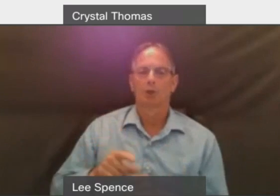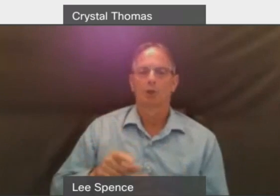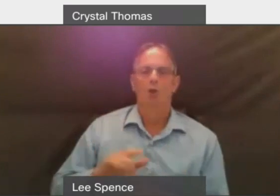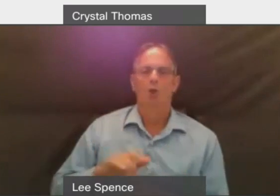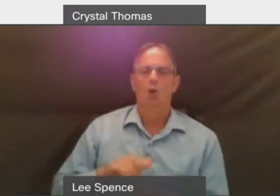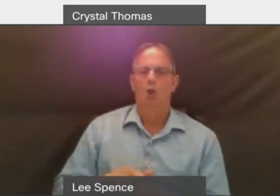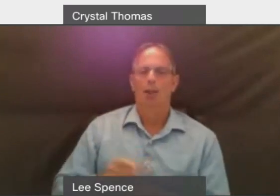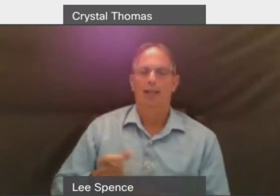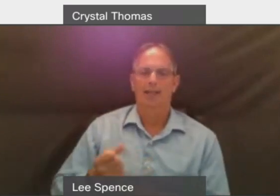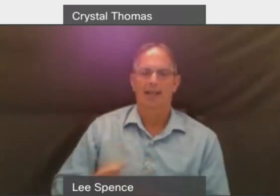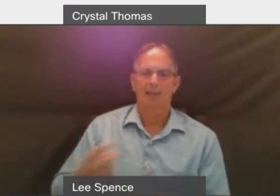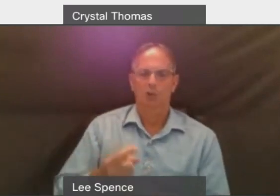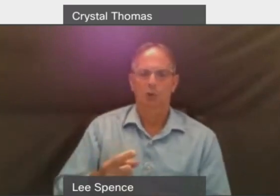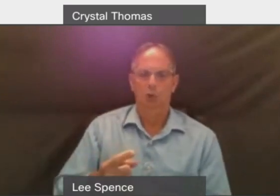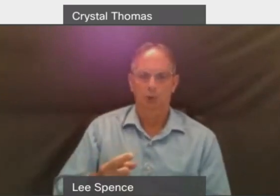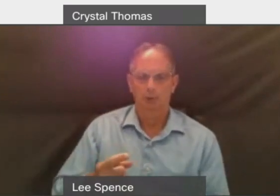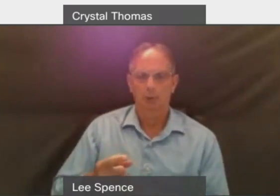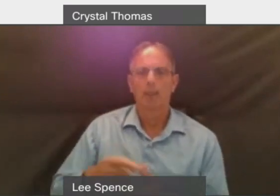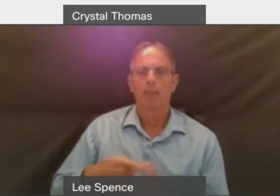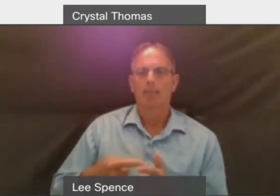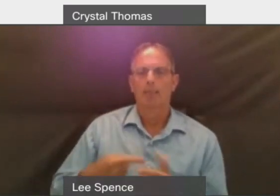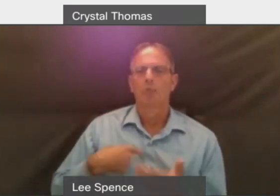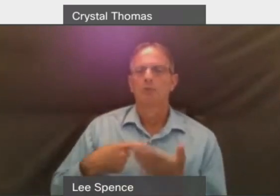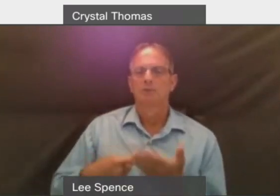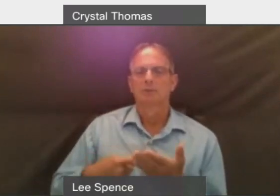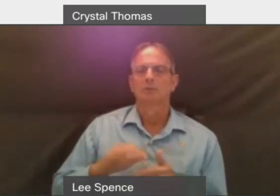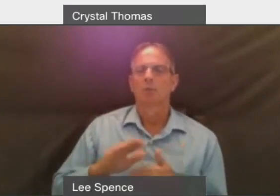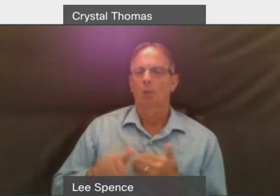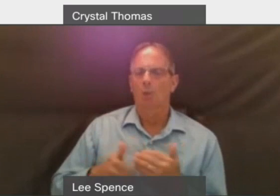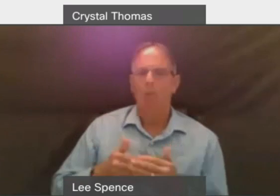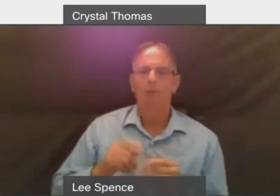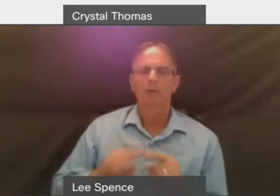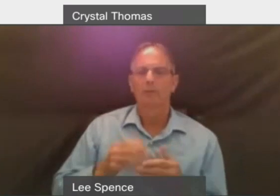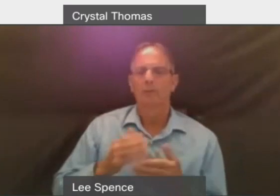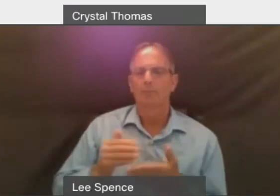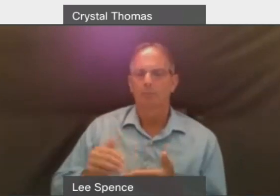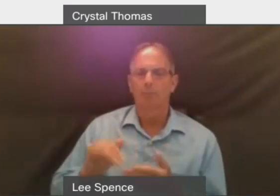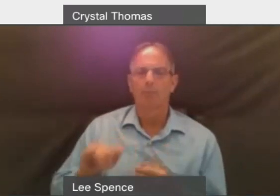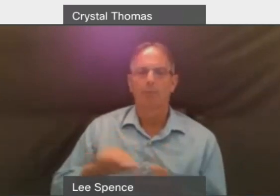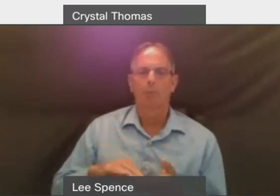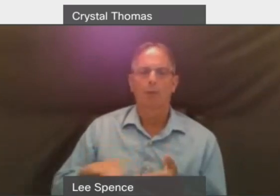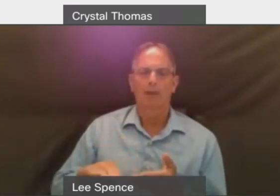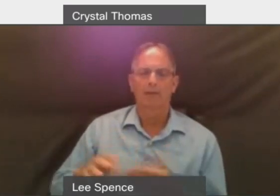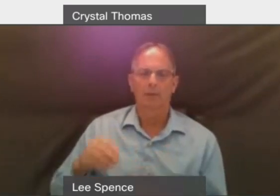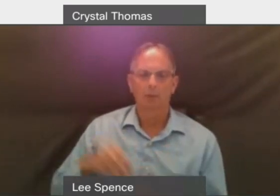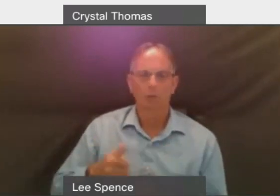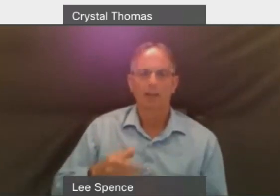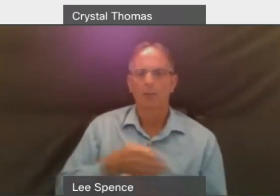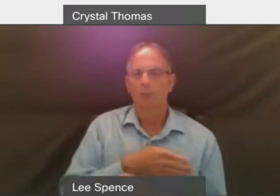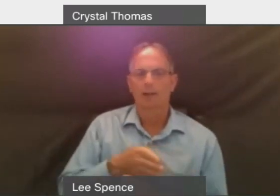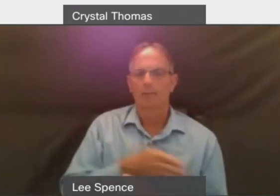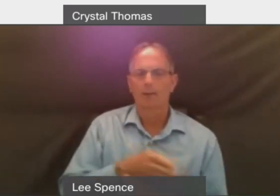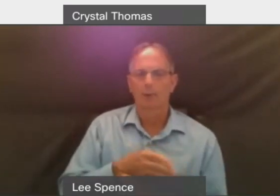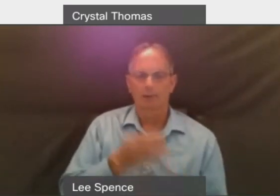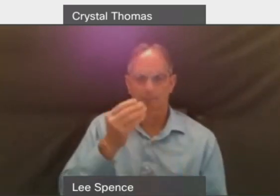give us a lot of time to discuss, you know, all aspects of the waiver, including any preliminary information we